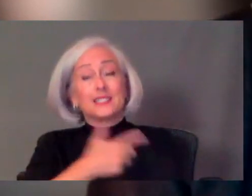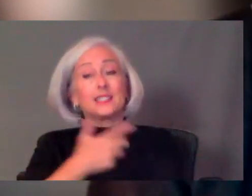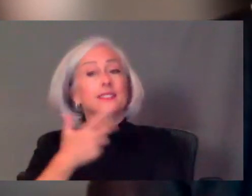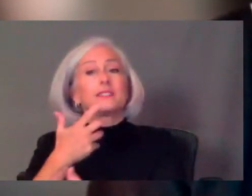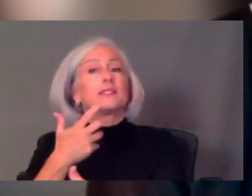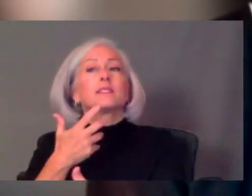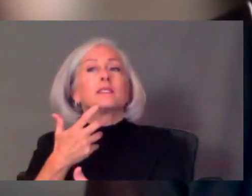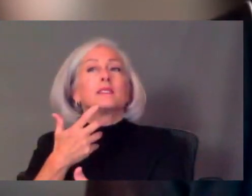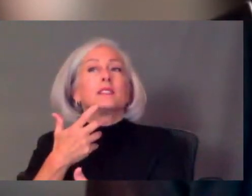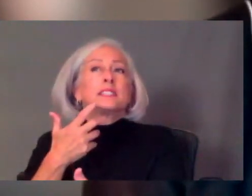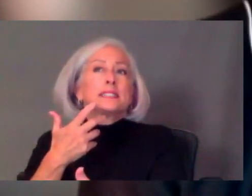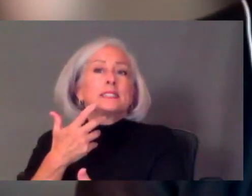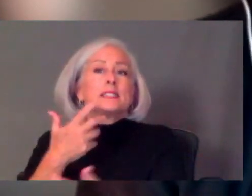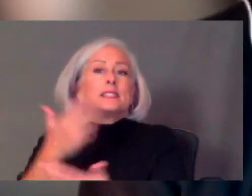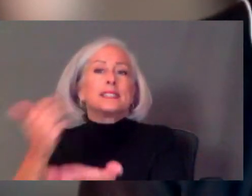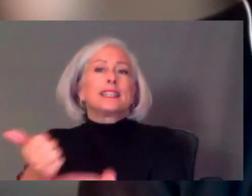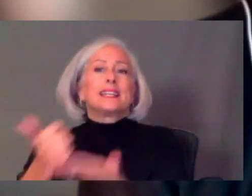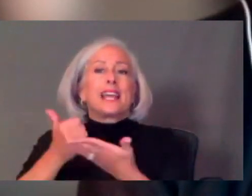matter.